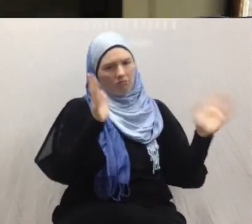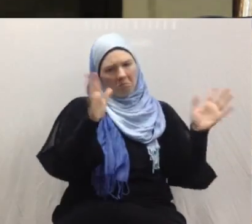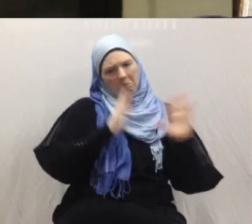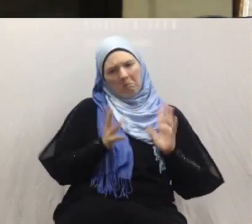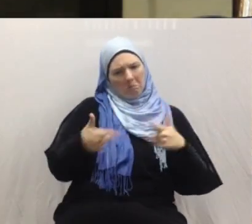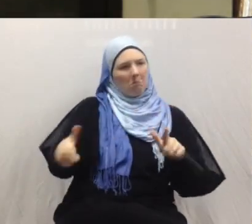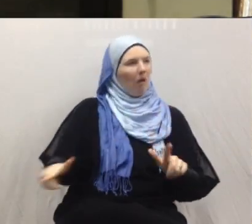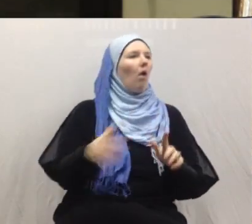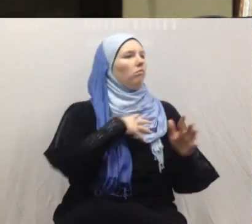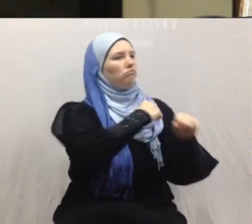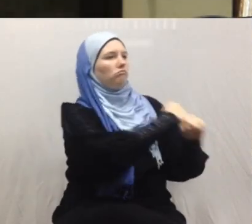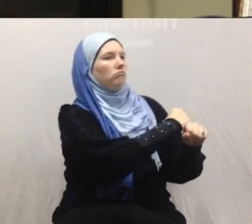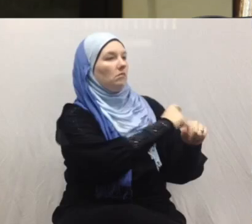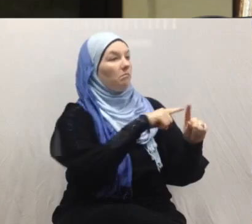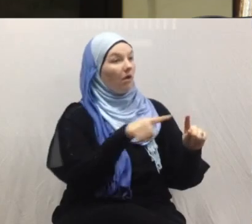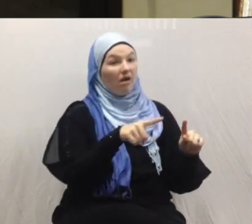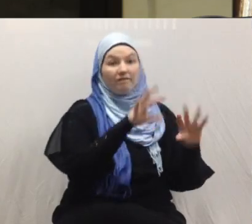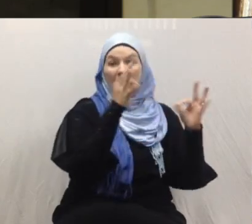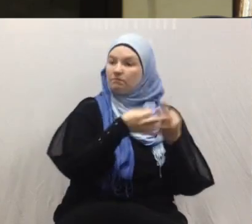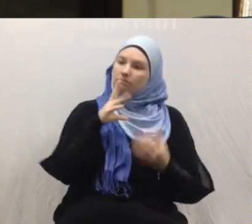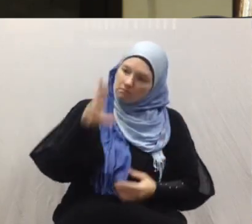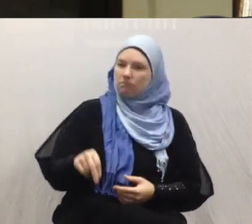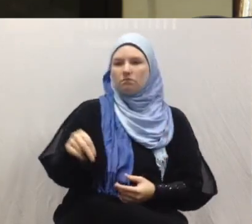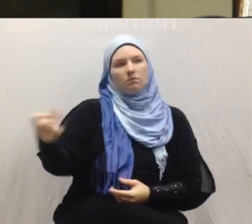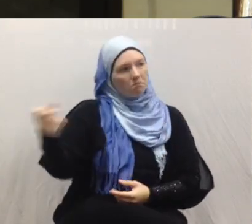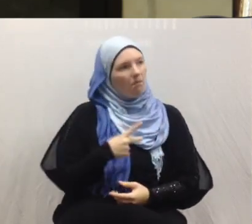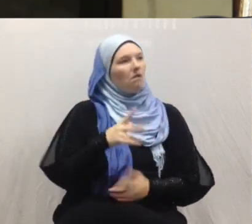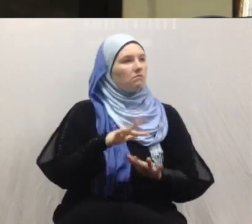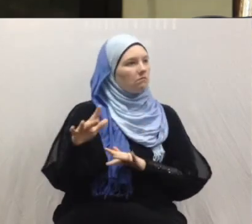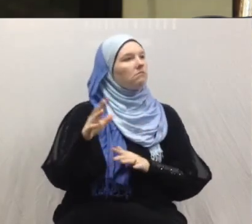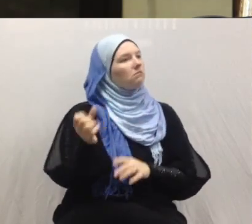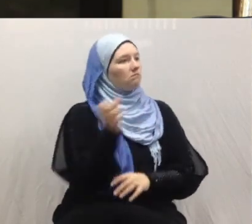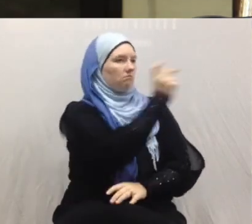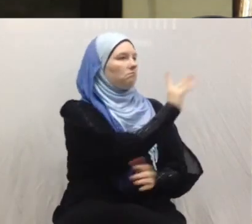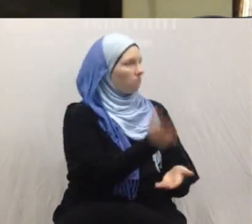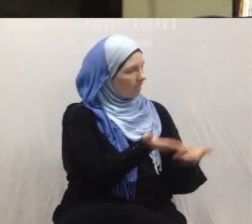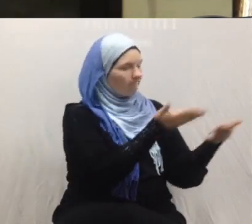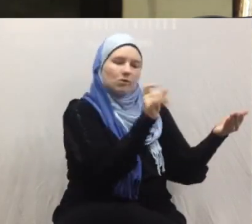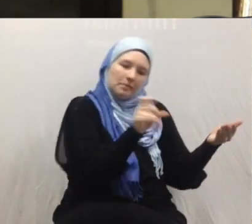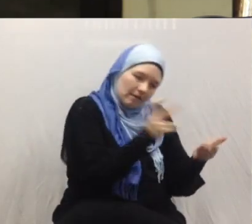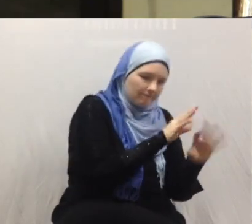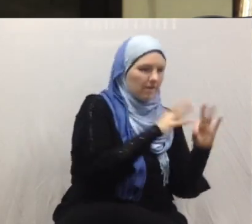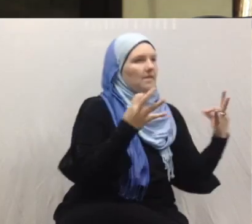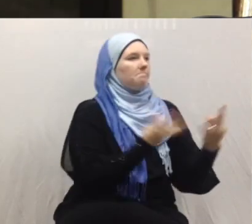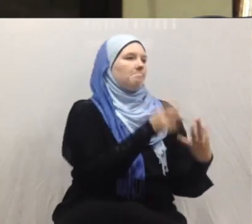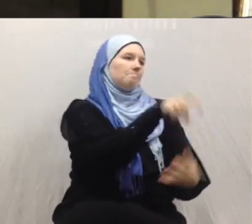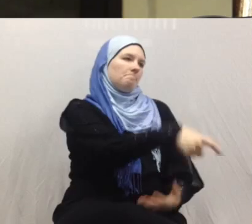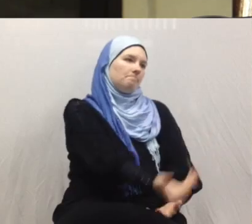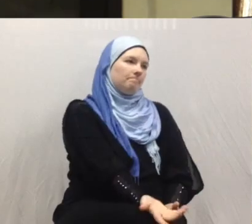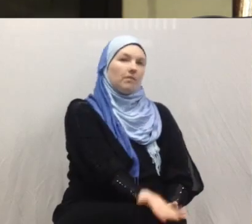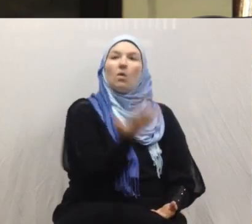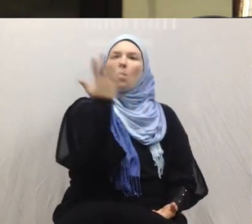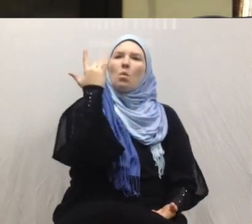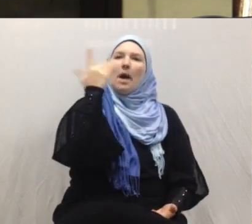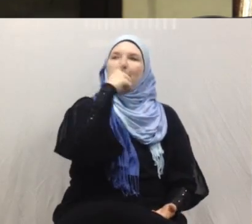such a position. If any dispute or controversy likely to